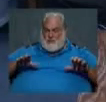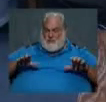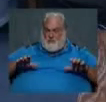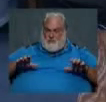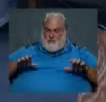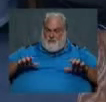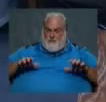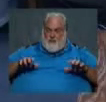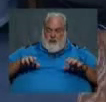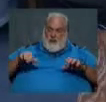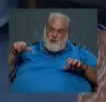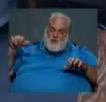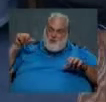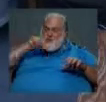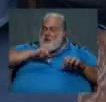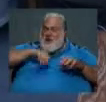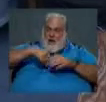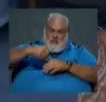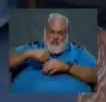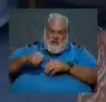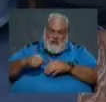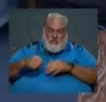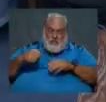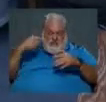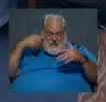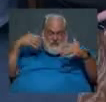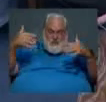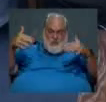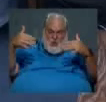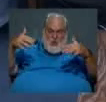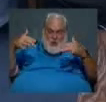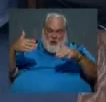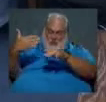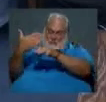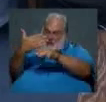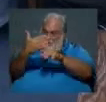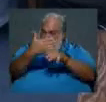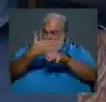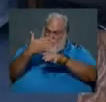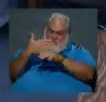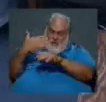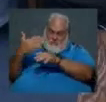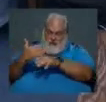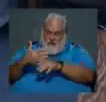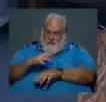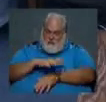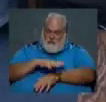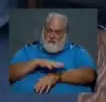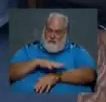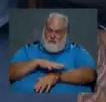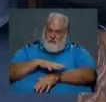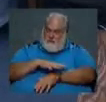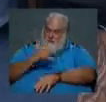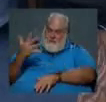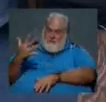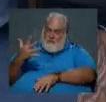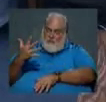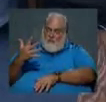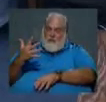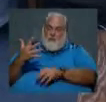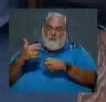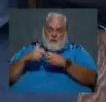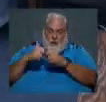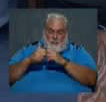publicly intoxicated, making all kinds of noise, trouble to the neighborhood. We've had